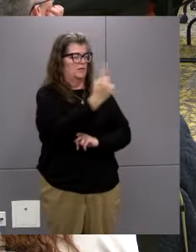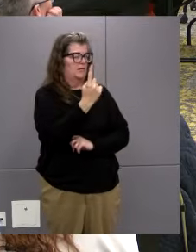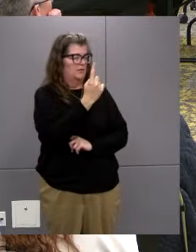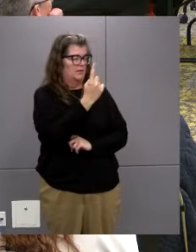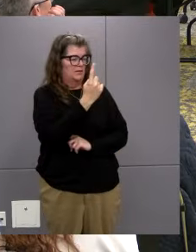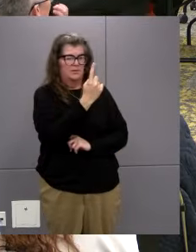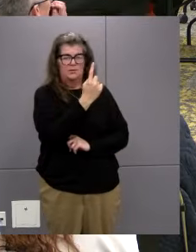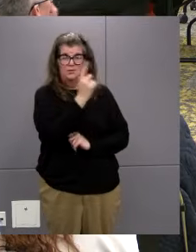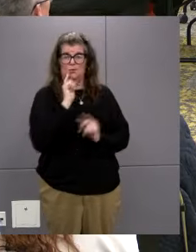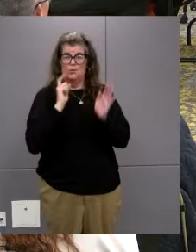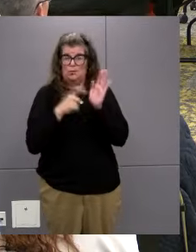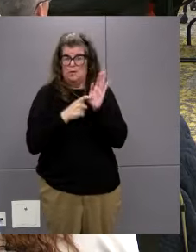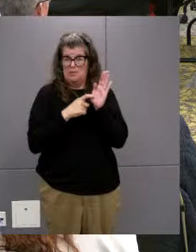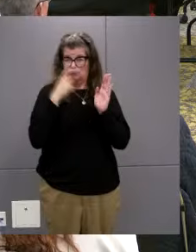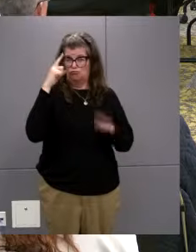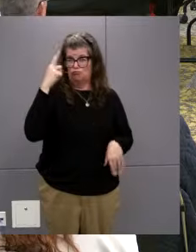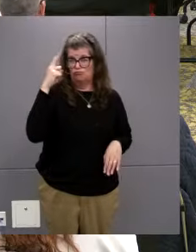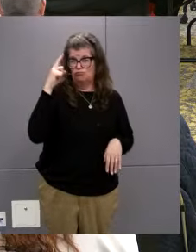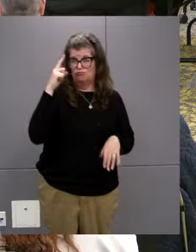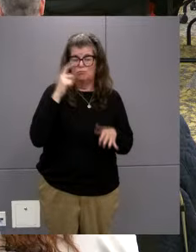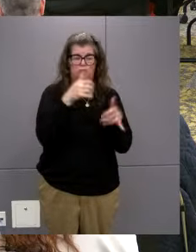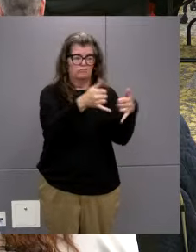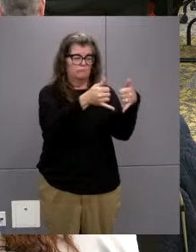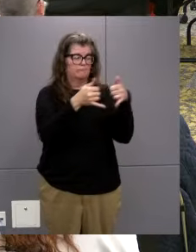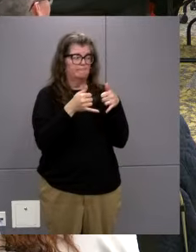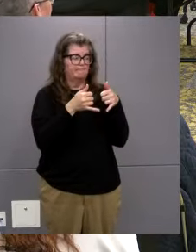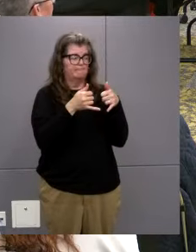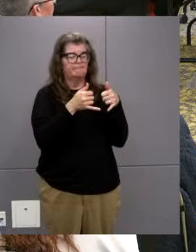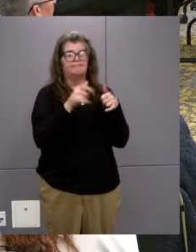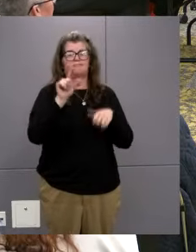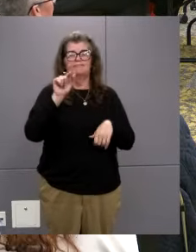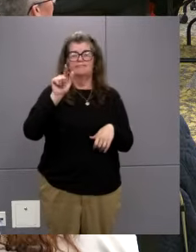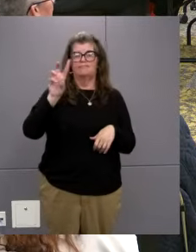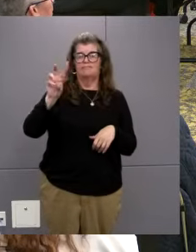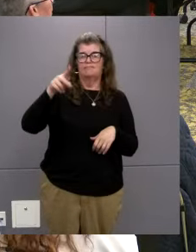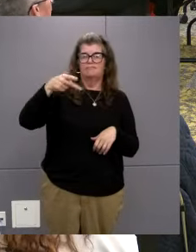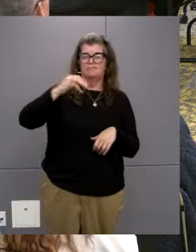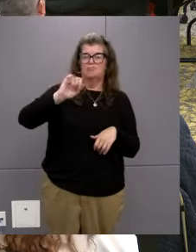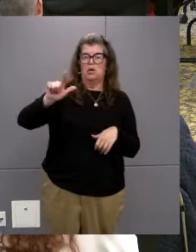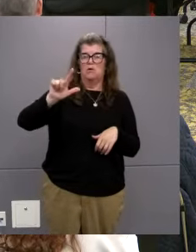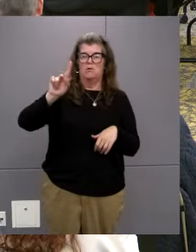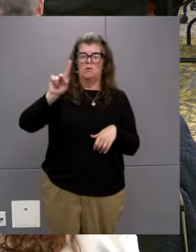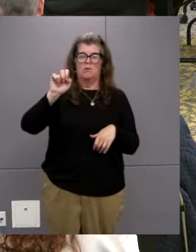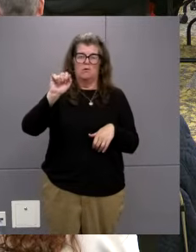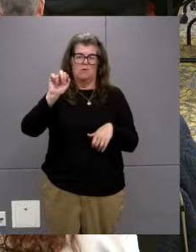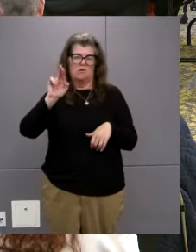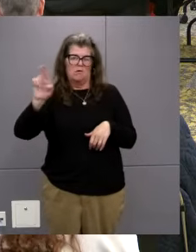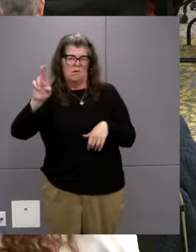Teresia is being recognized as being the recipient of the 2026 Paul Carr Award.